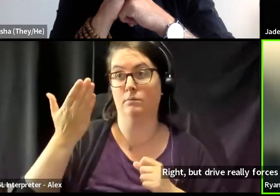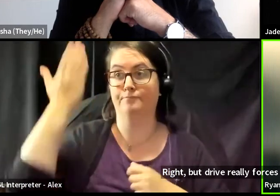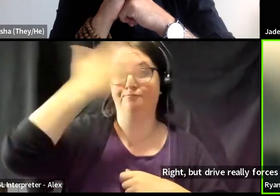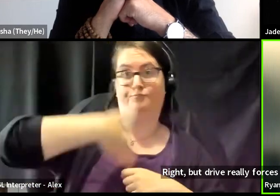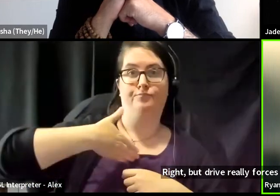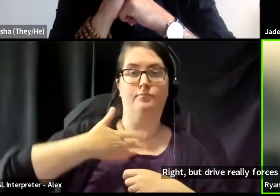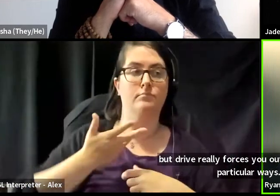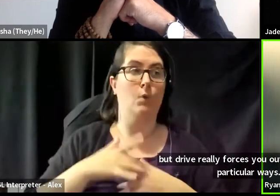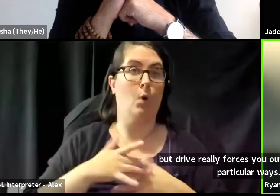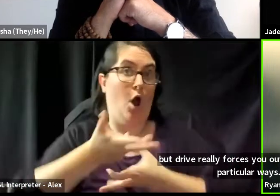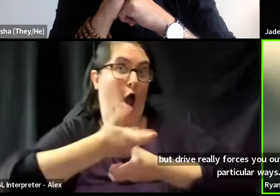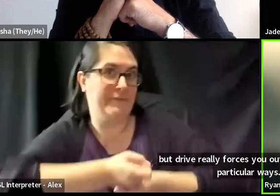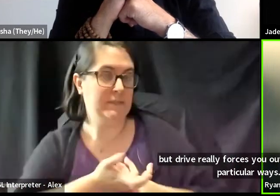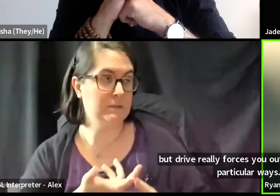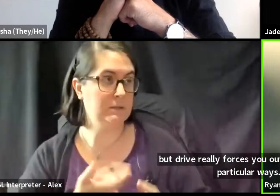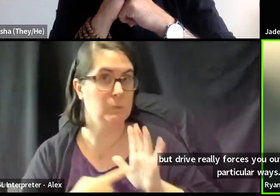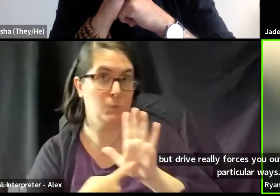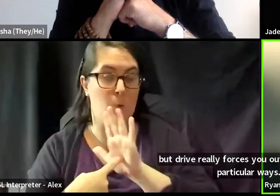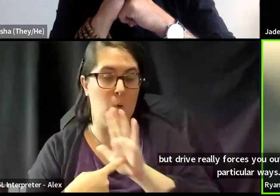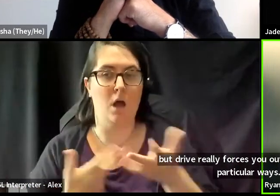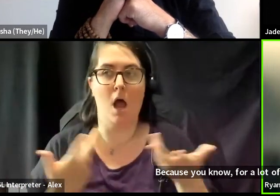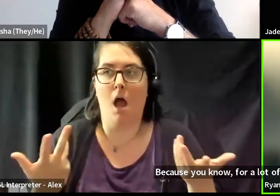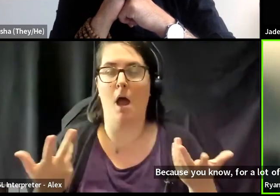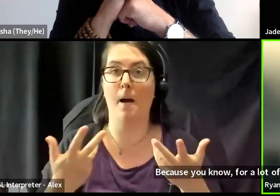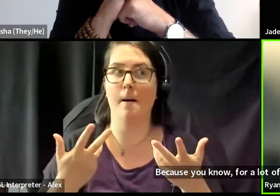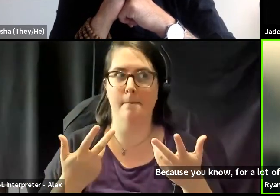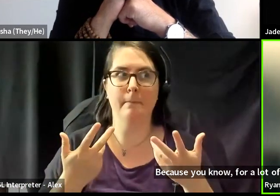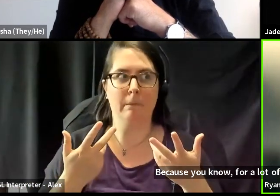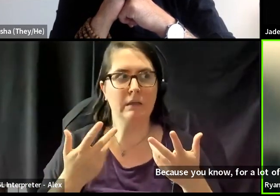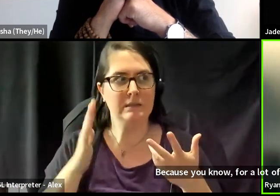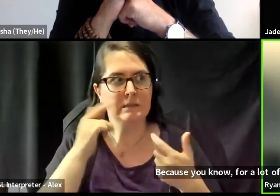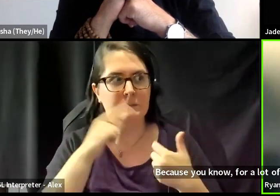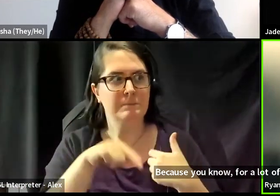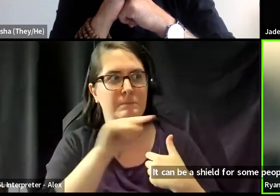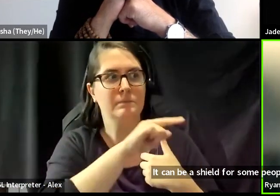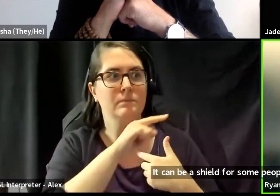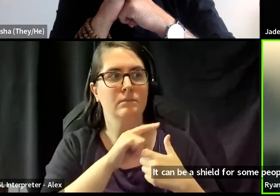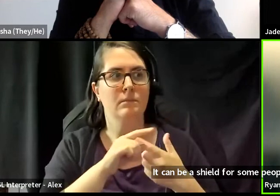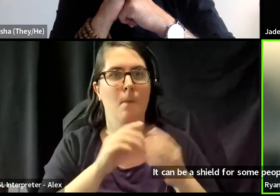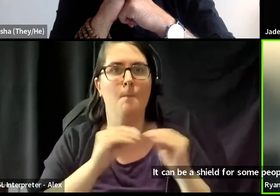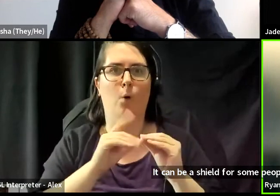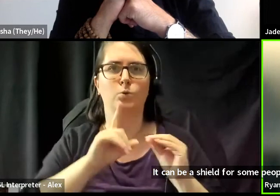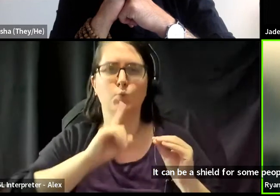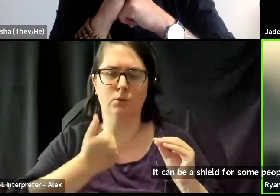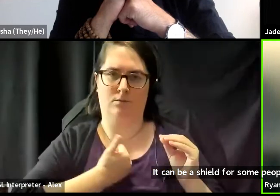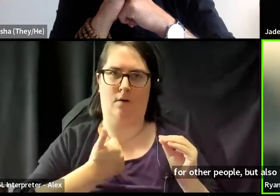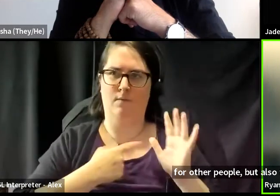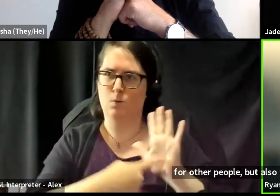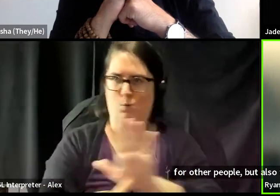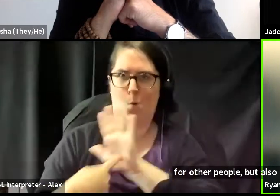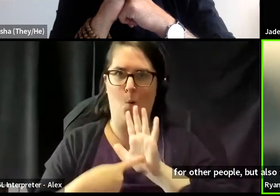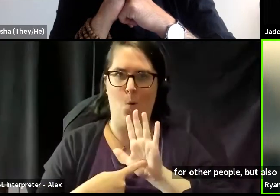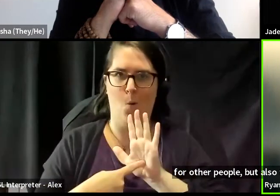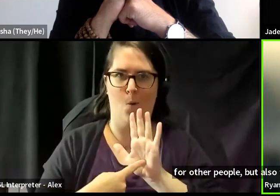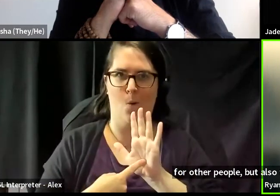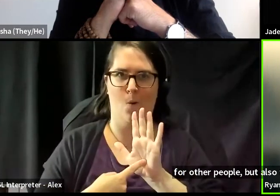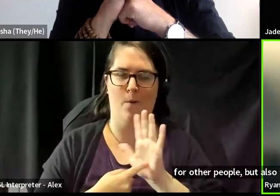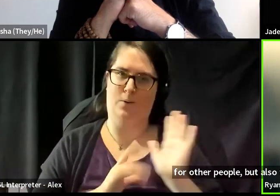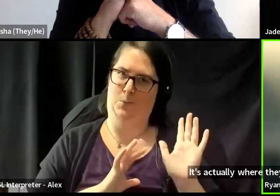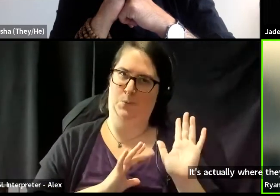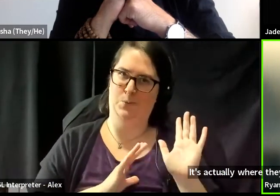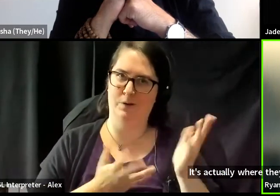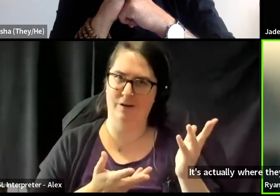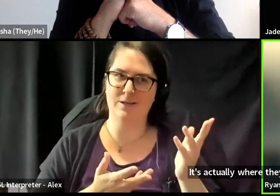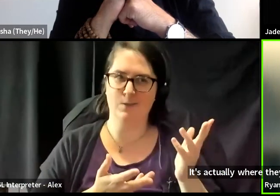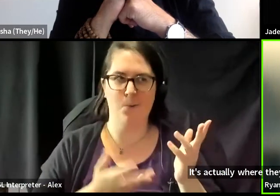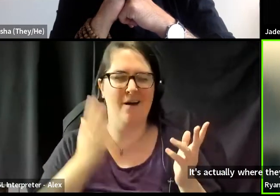be confidence for other people, but also for a lot of folks, it's actually where they access their truer selves, right? Which is why, you know, I think so